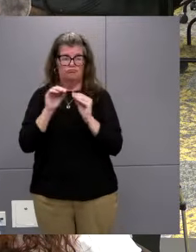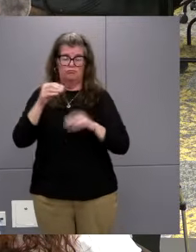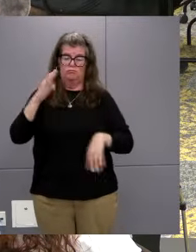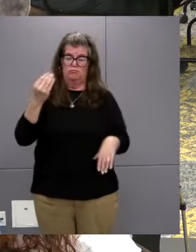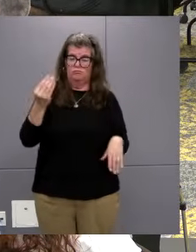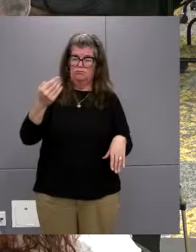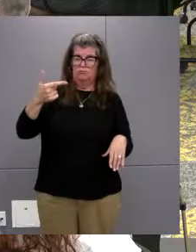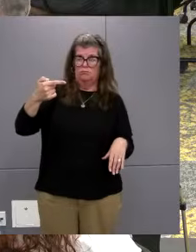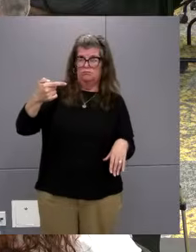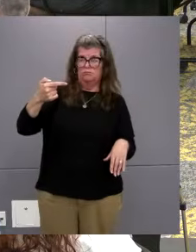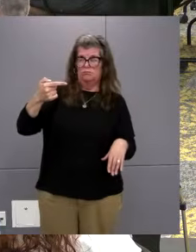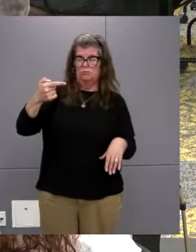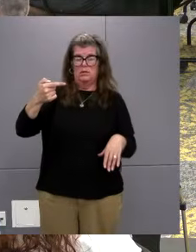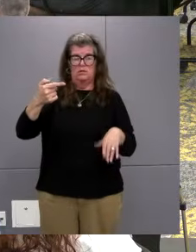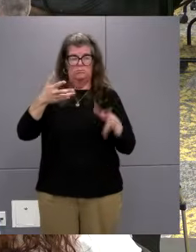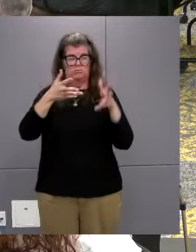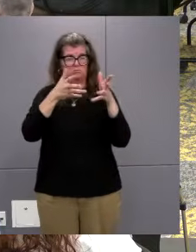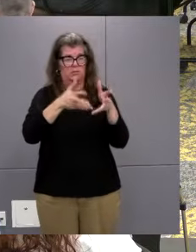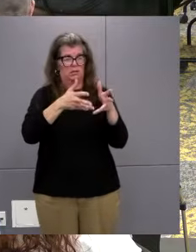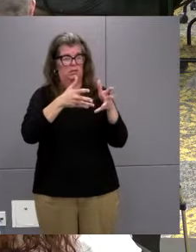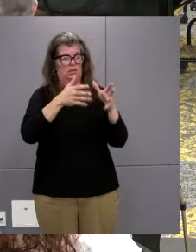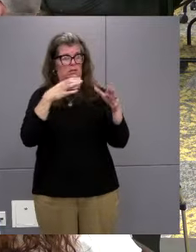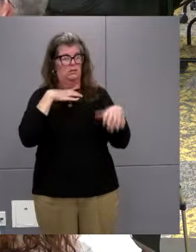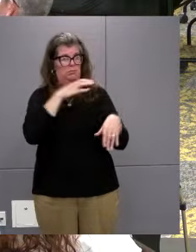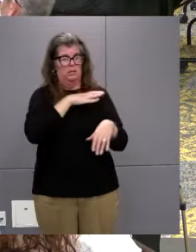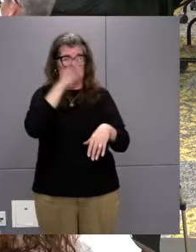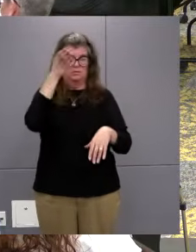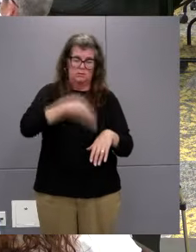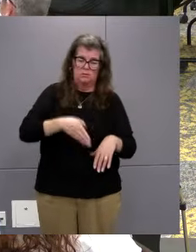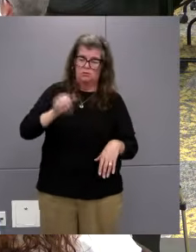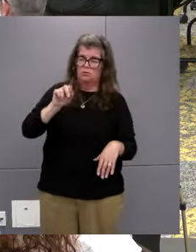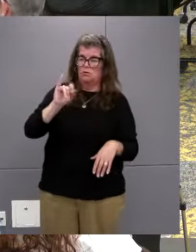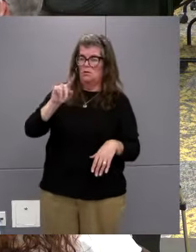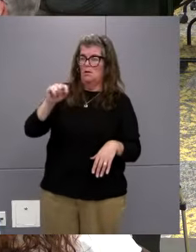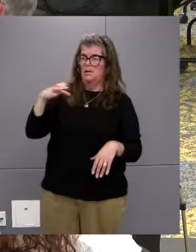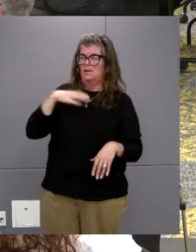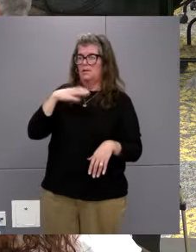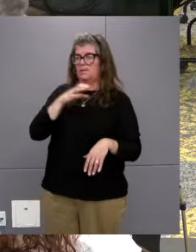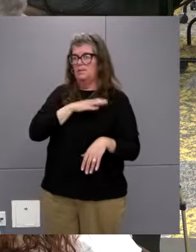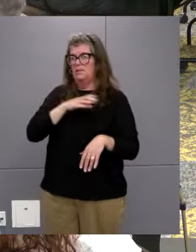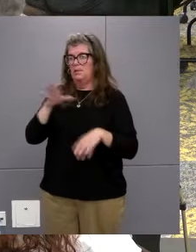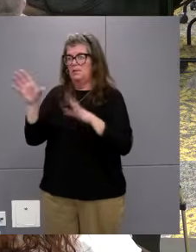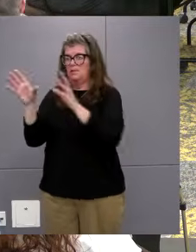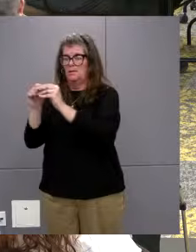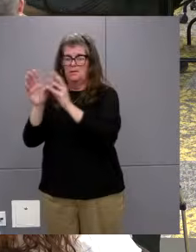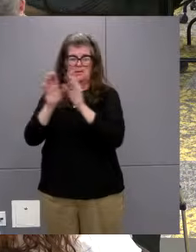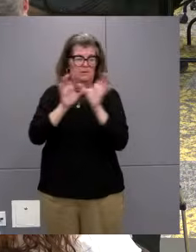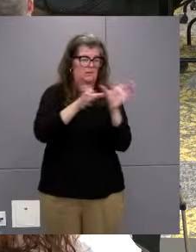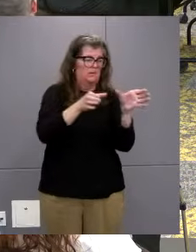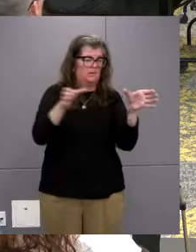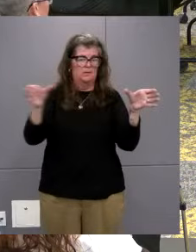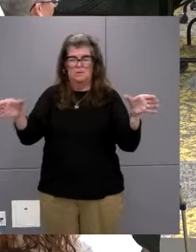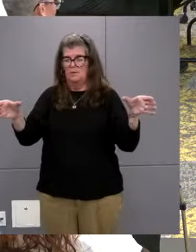1421 Standing Committee, Finance/Audit Committee, or 1422 Standing Committee, Personnel